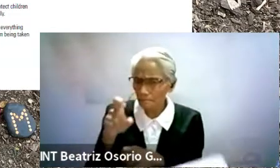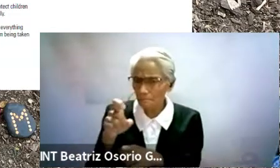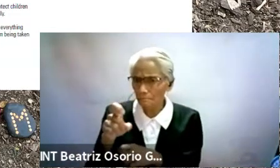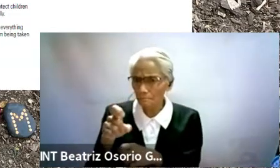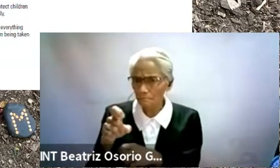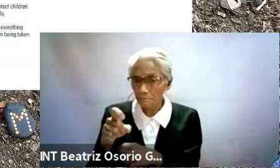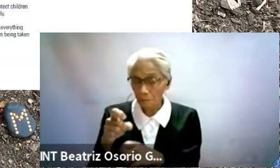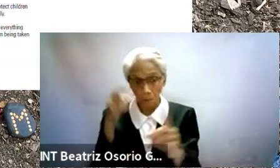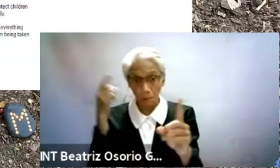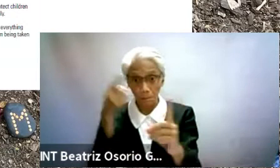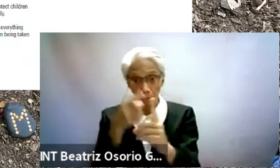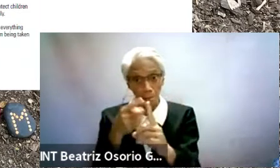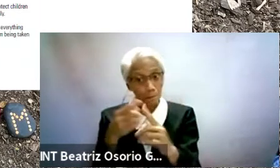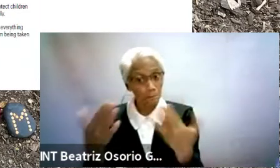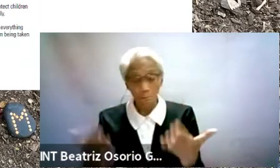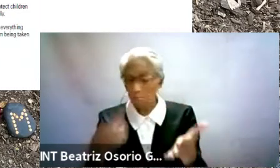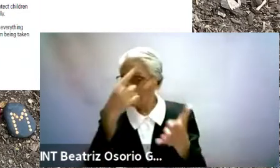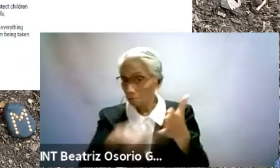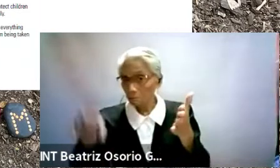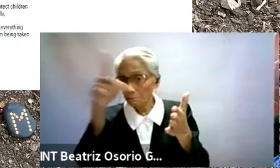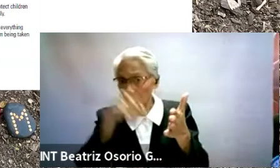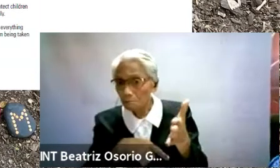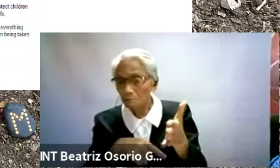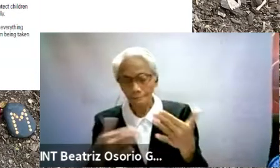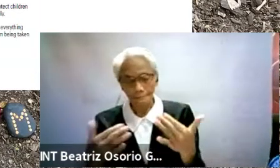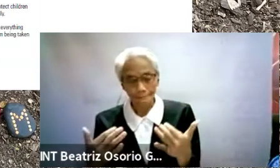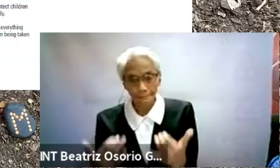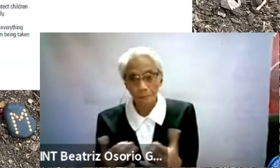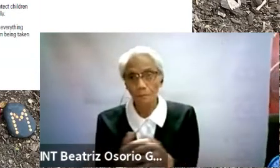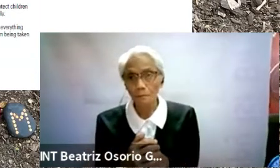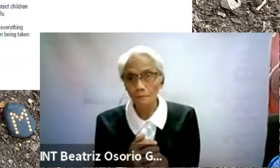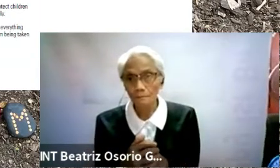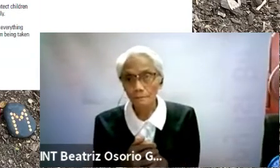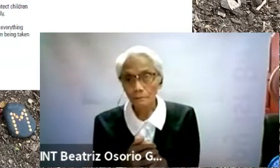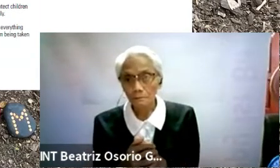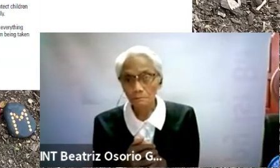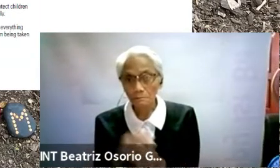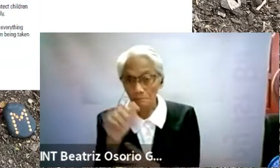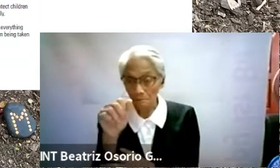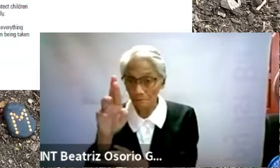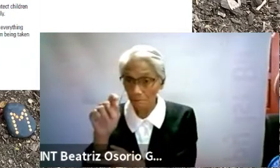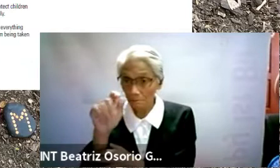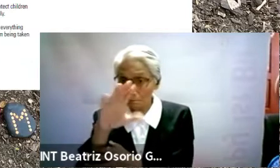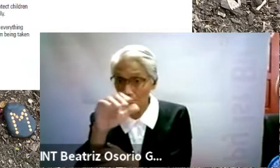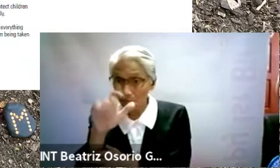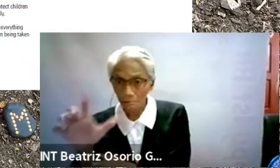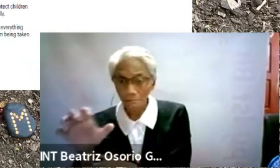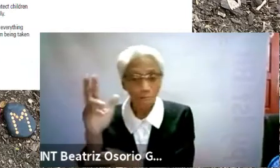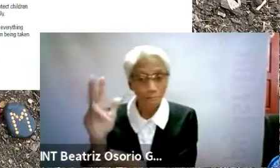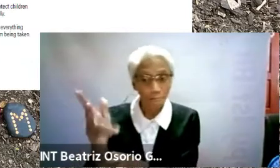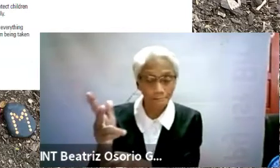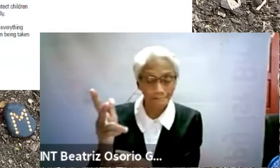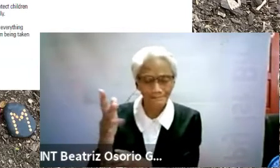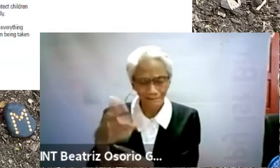varieties of discrimination that now matter. Article 3, the importance of best